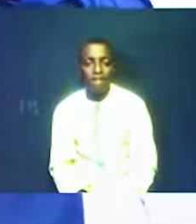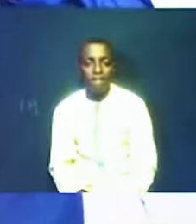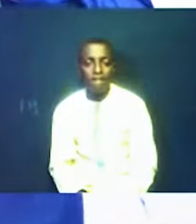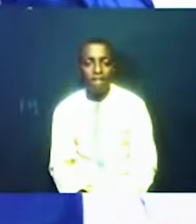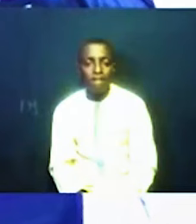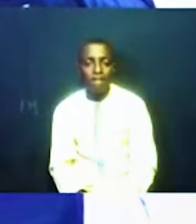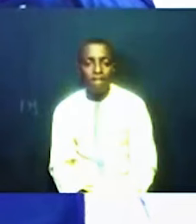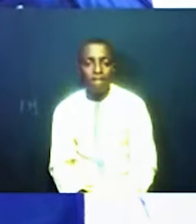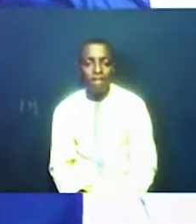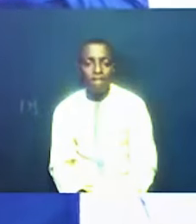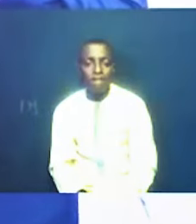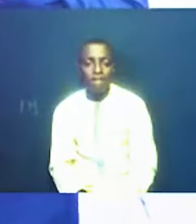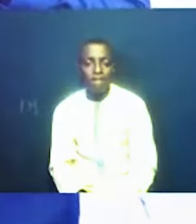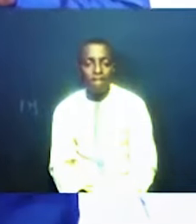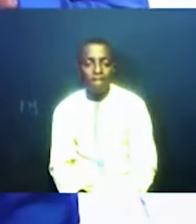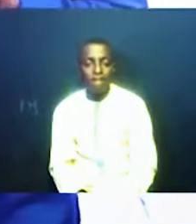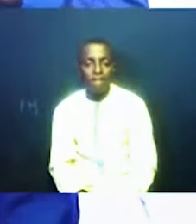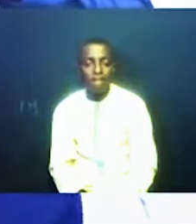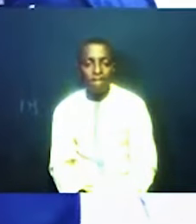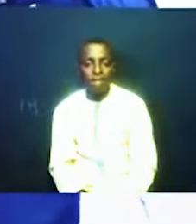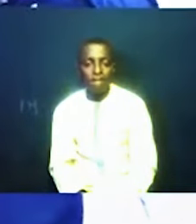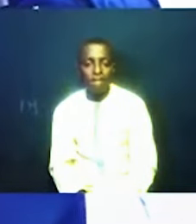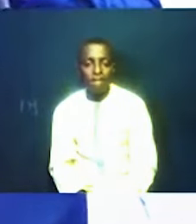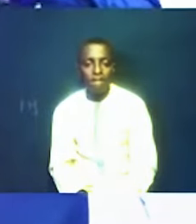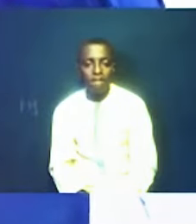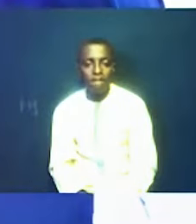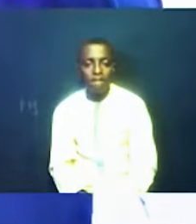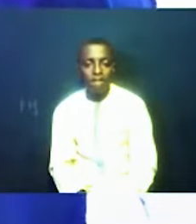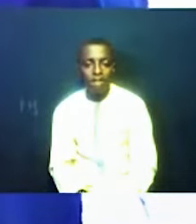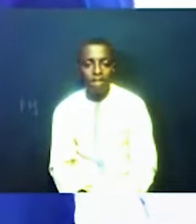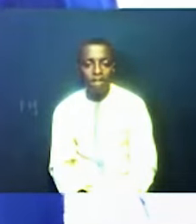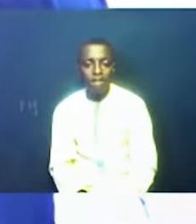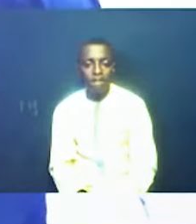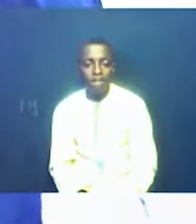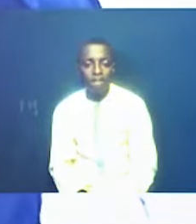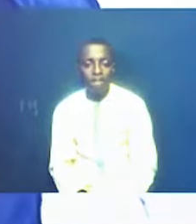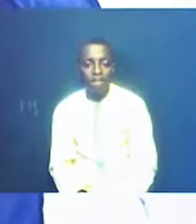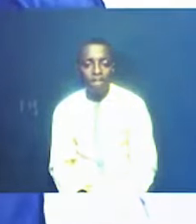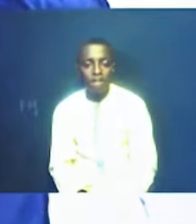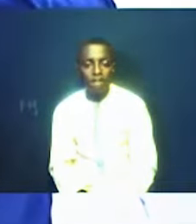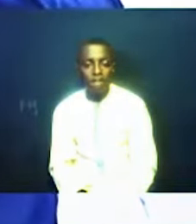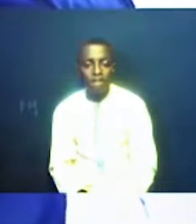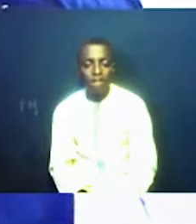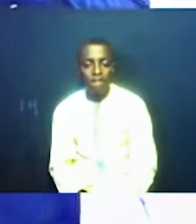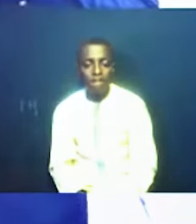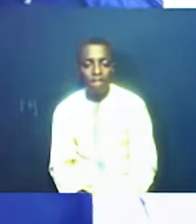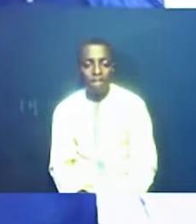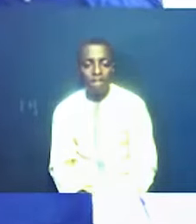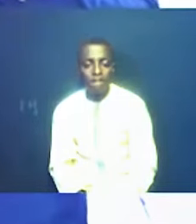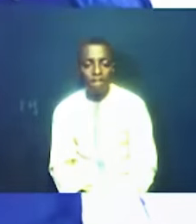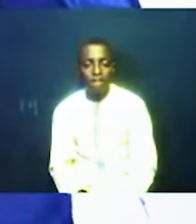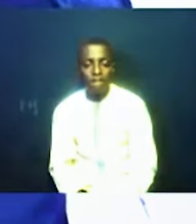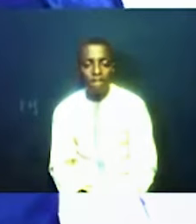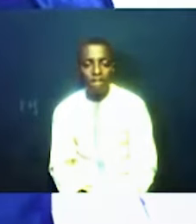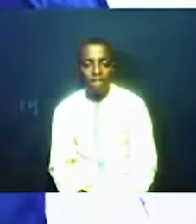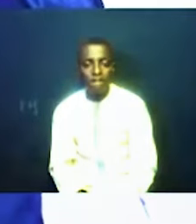Nanso wentie won agya ne ifise na urade repair ekum won.